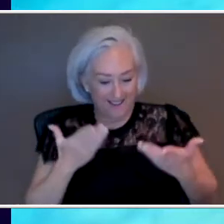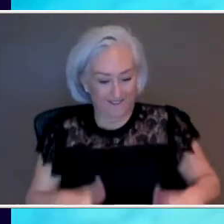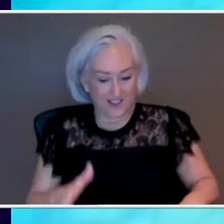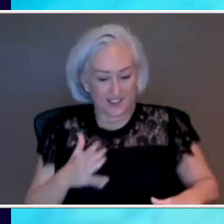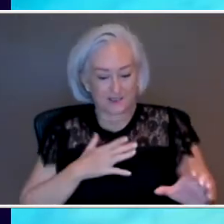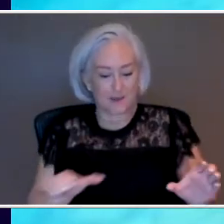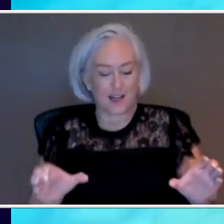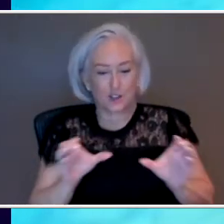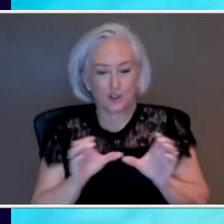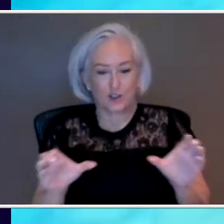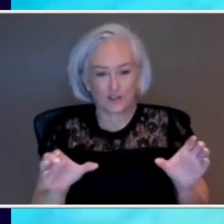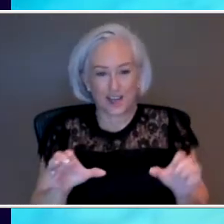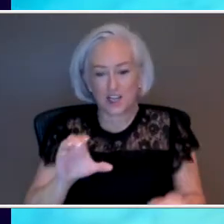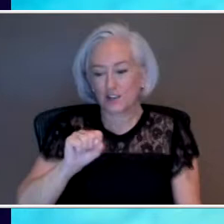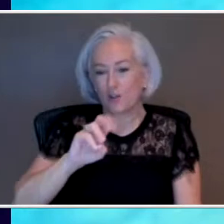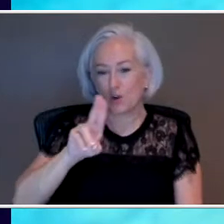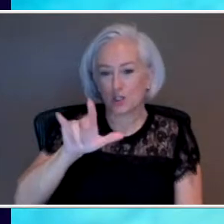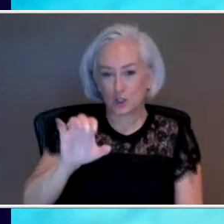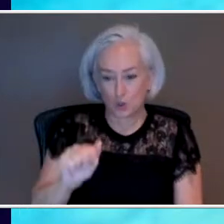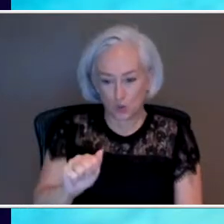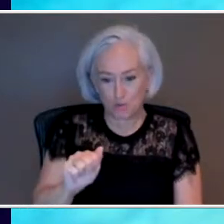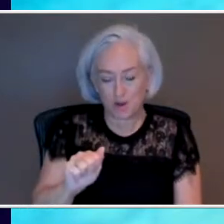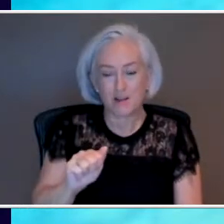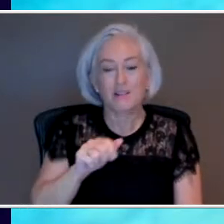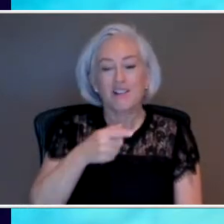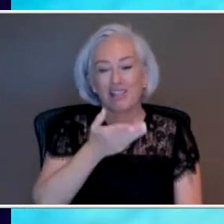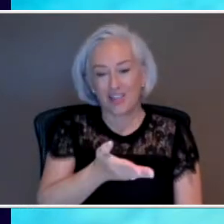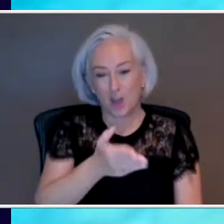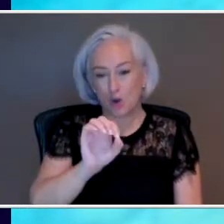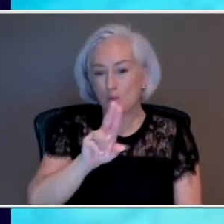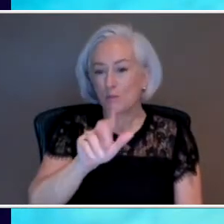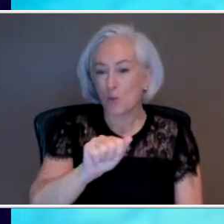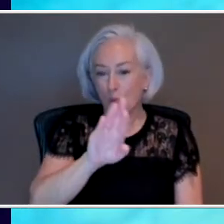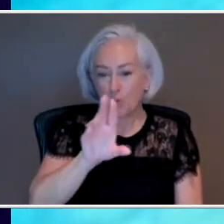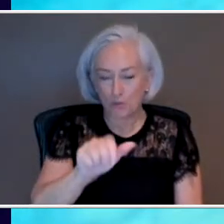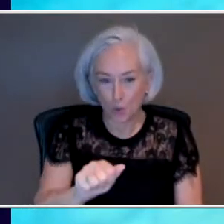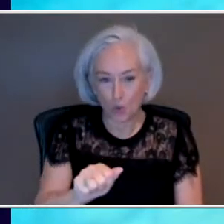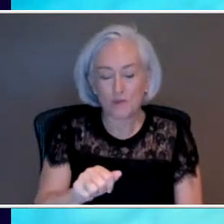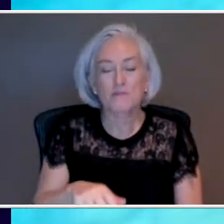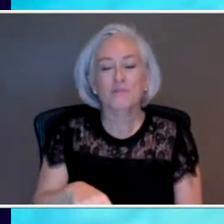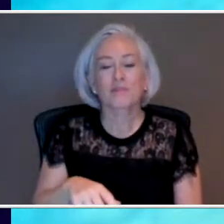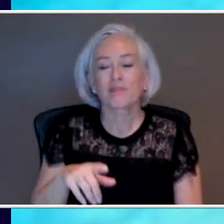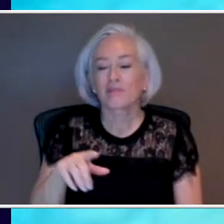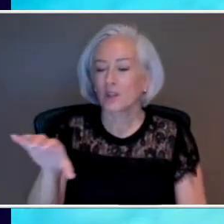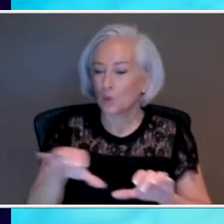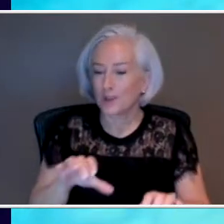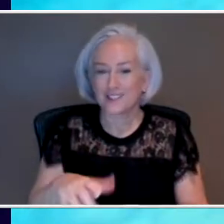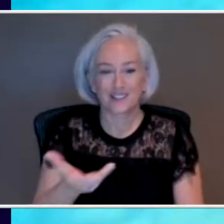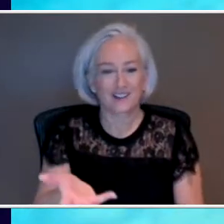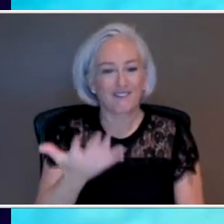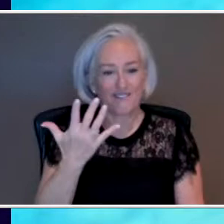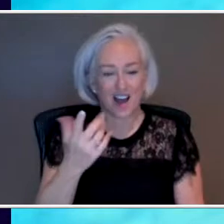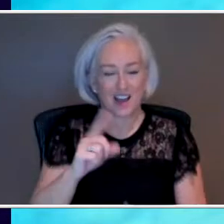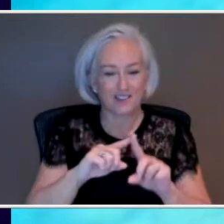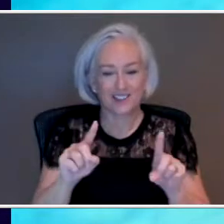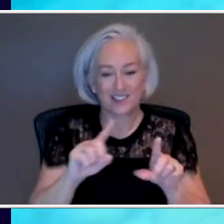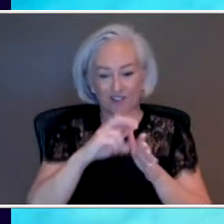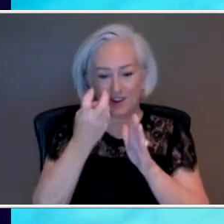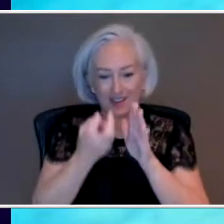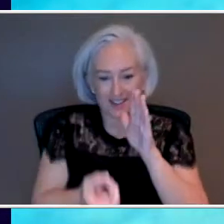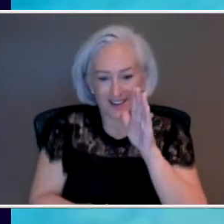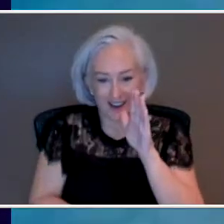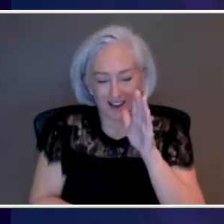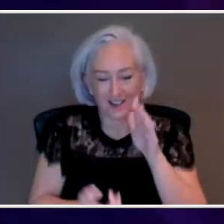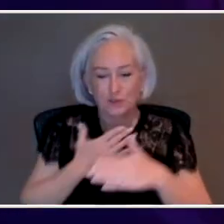Bora. We went on 5 dives. I pretty much fell in love with scuba diving right away. Was she